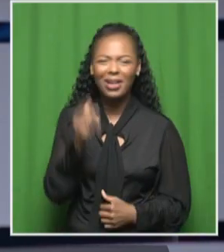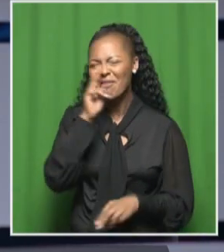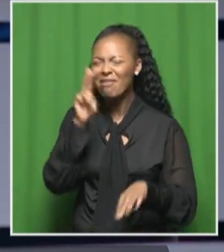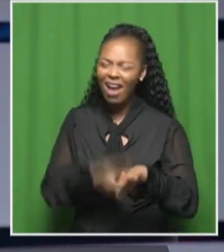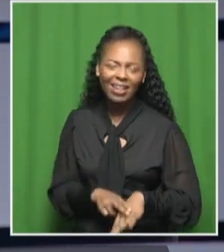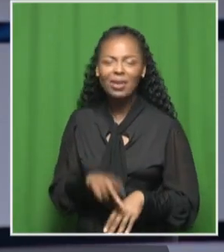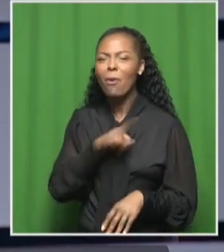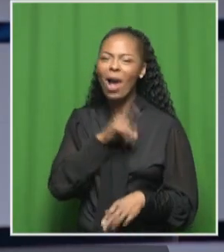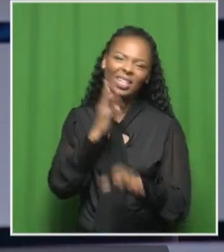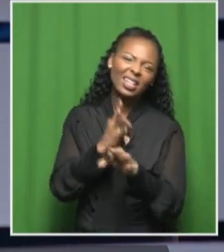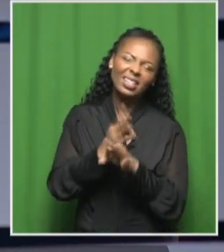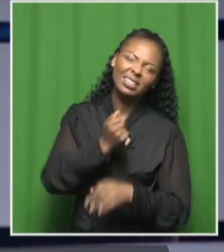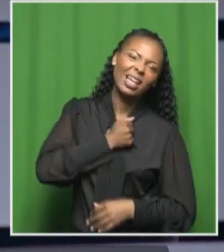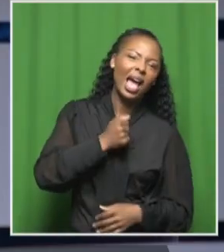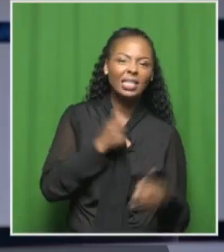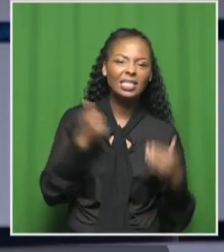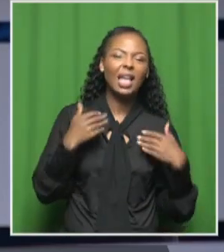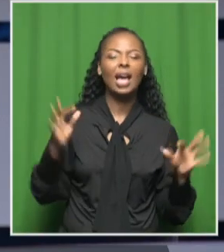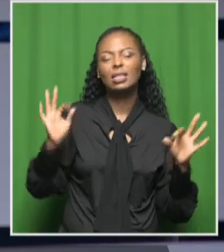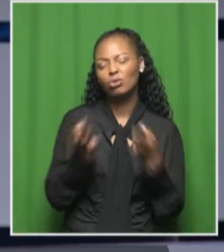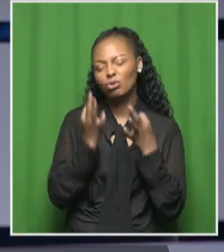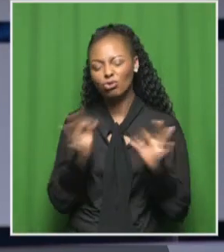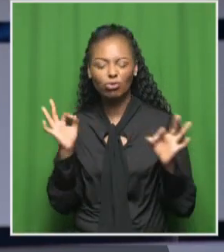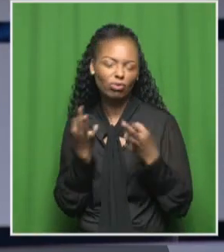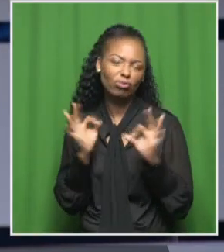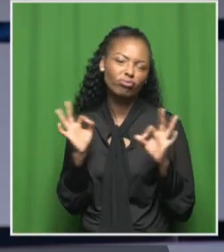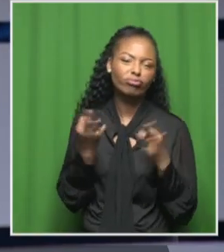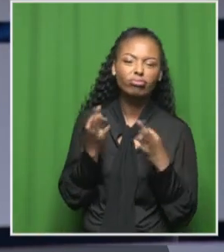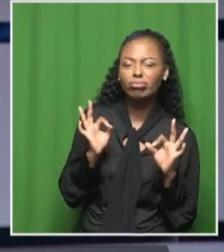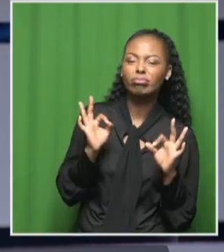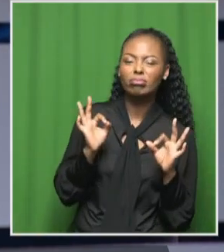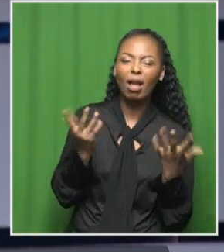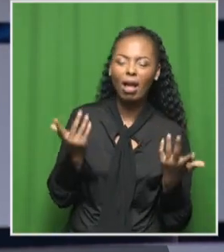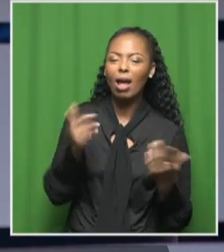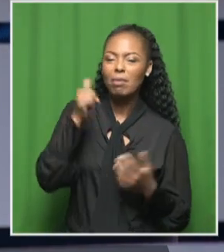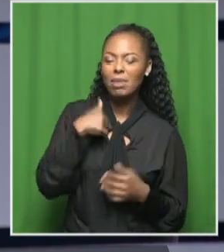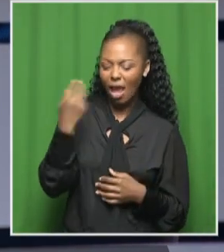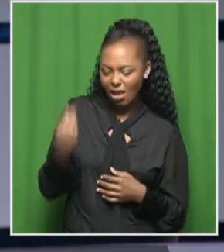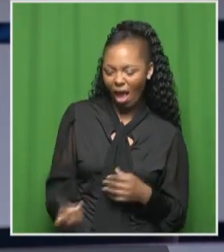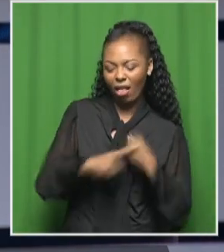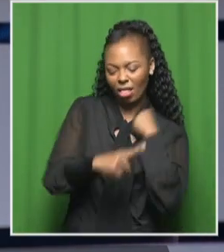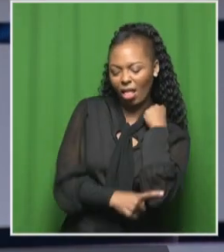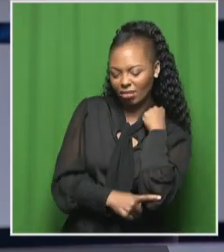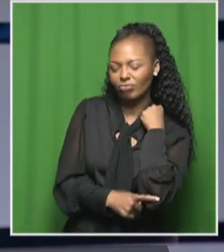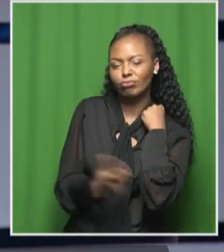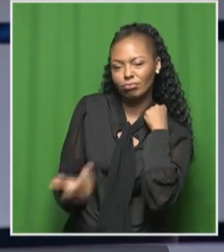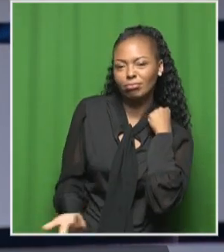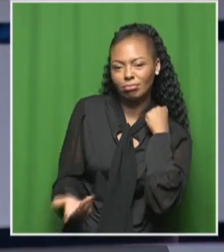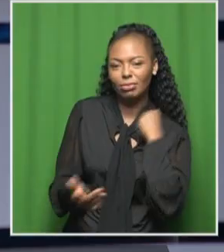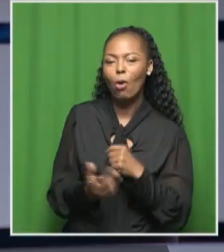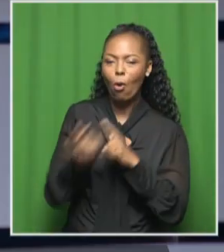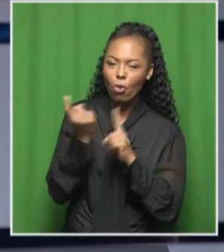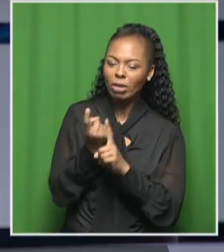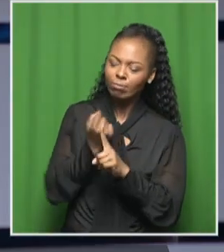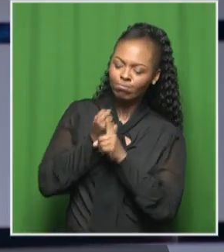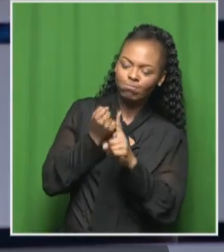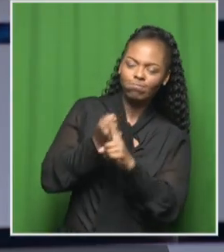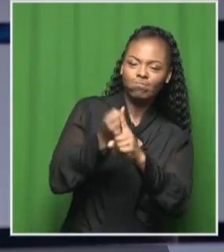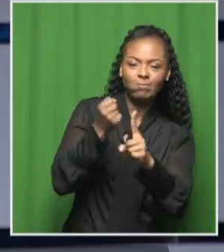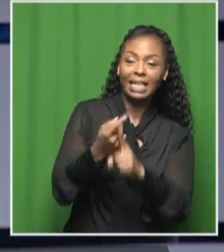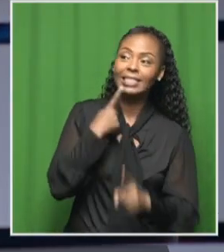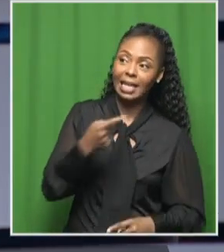my dad started us out as singers. Started us out in the music business, and I was the youngest, so they would push me up front and make me do all of the singing and